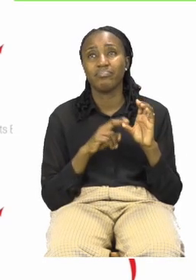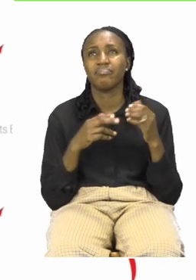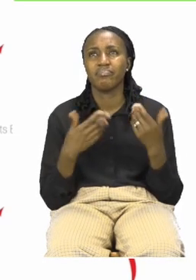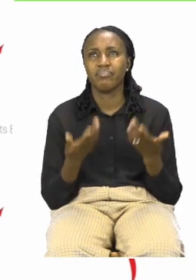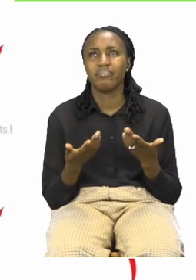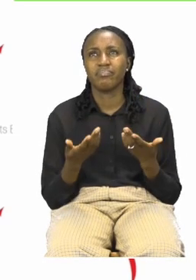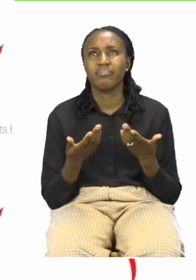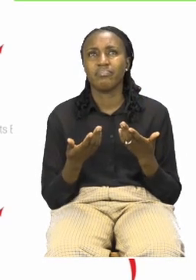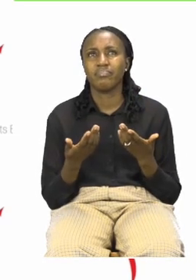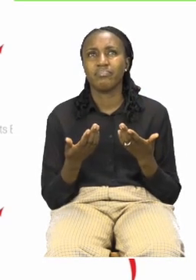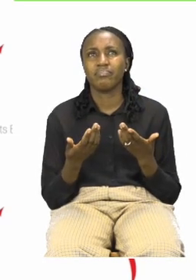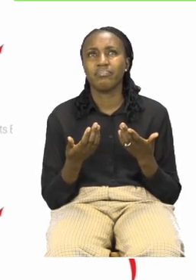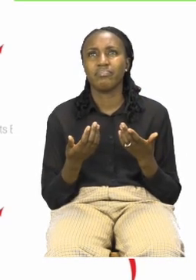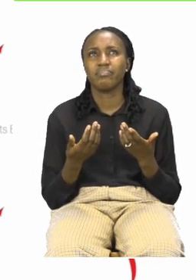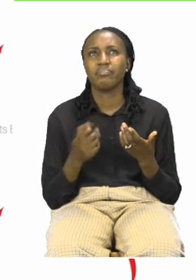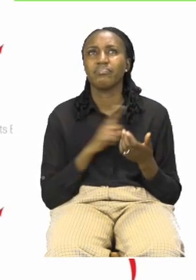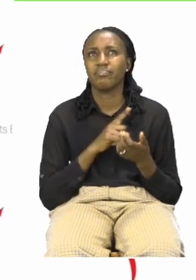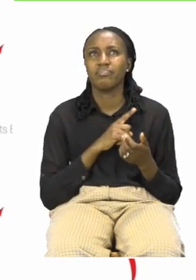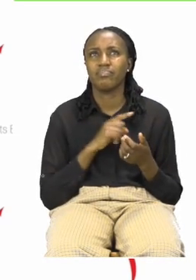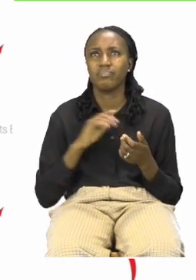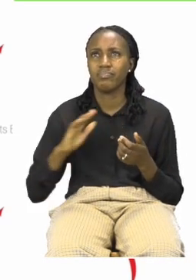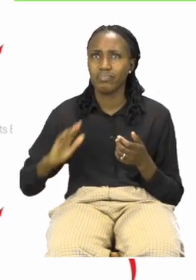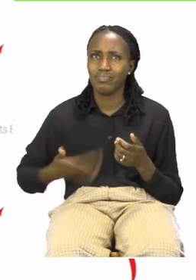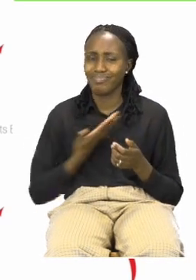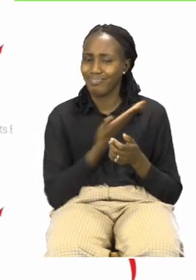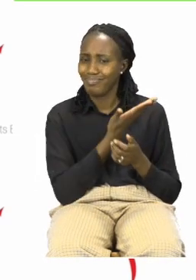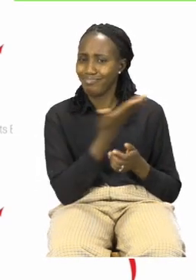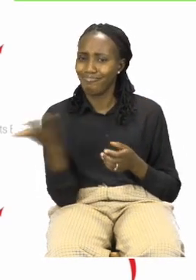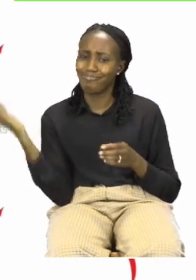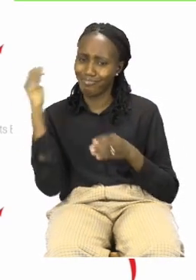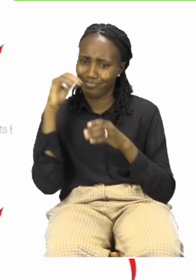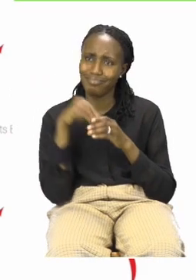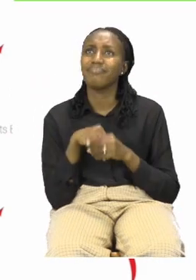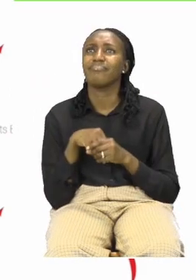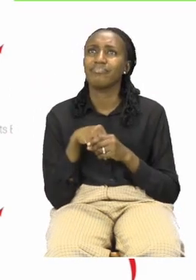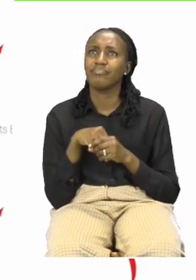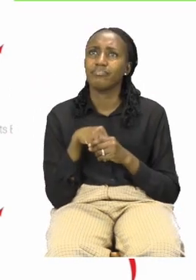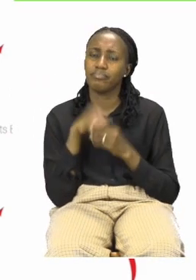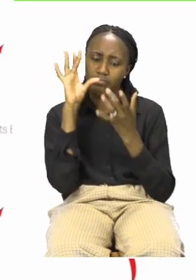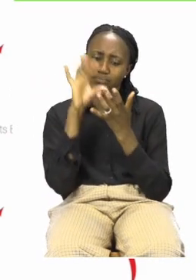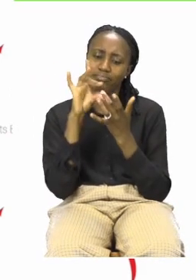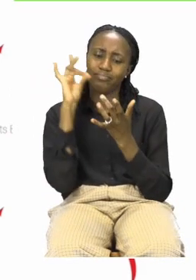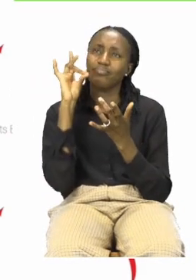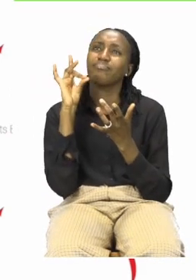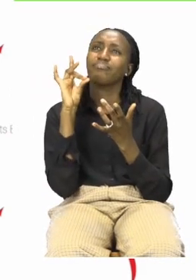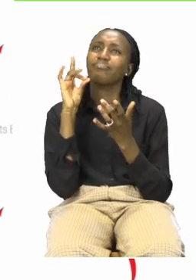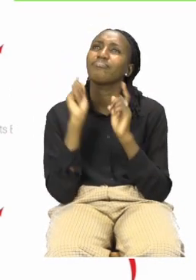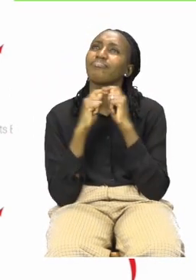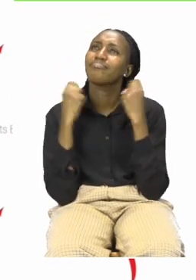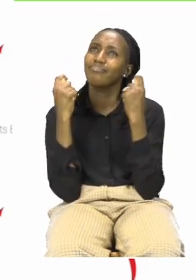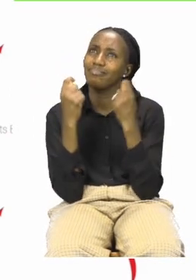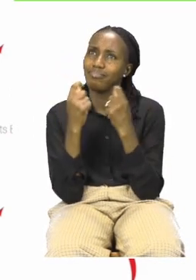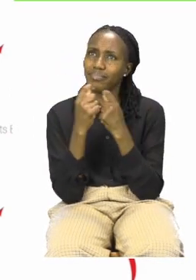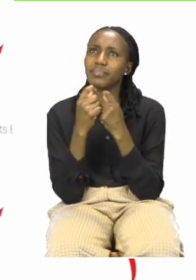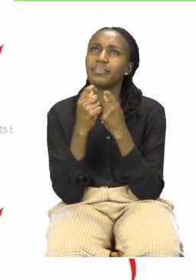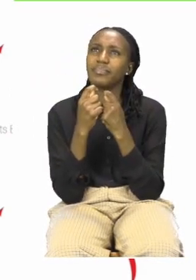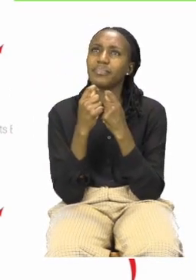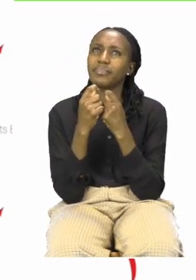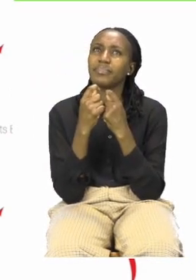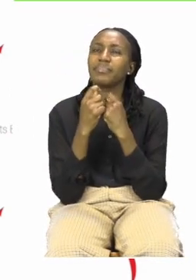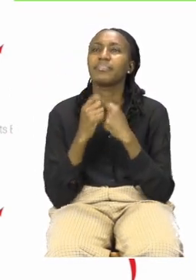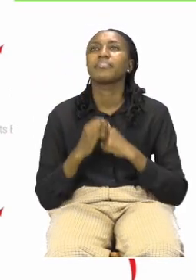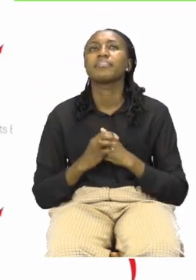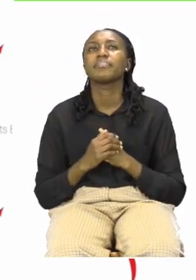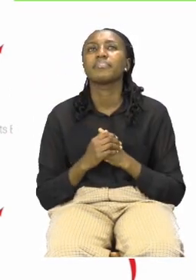And so that is to get the entire nation the opportunity to play in these